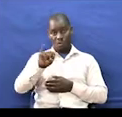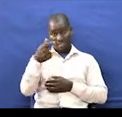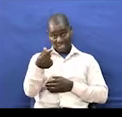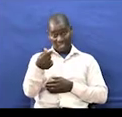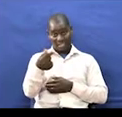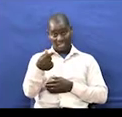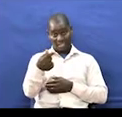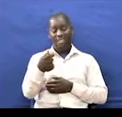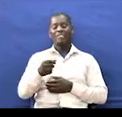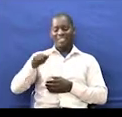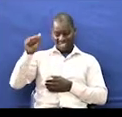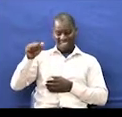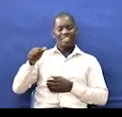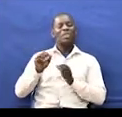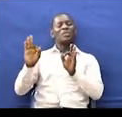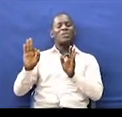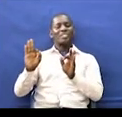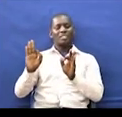good. Is 0.2